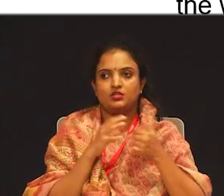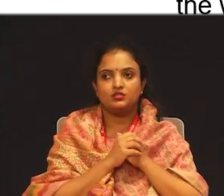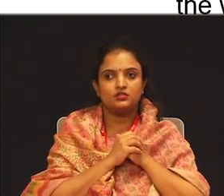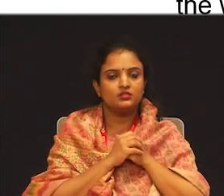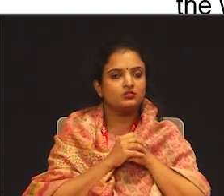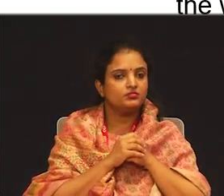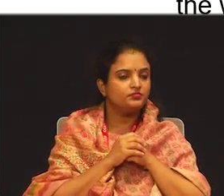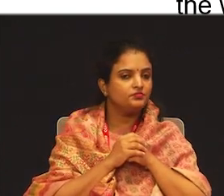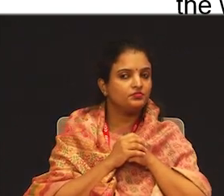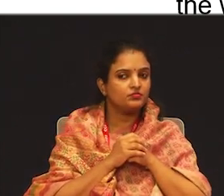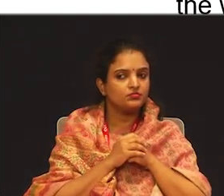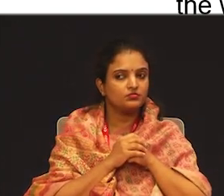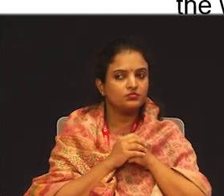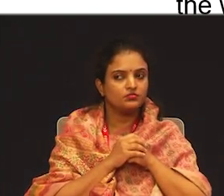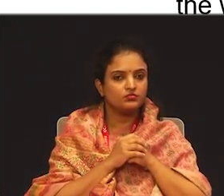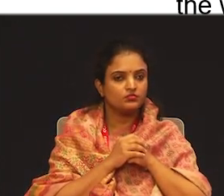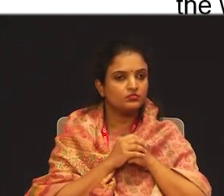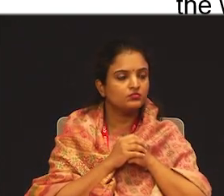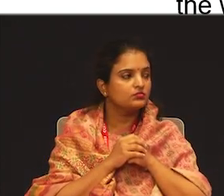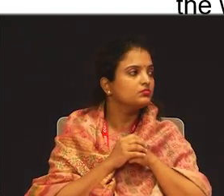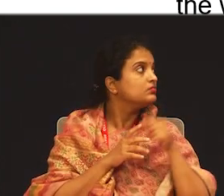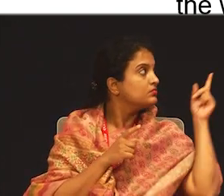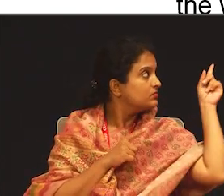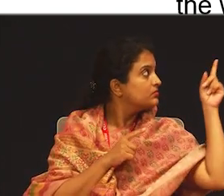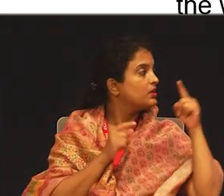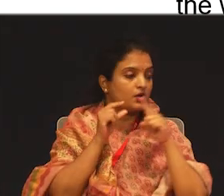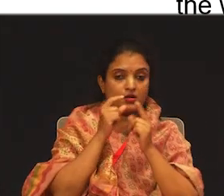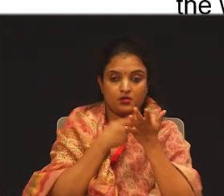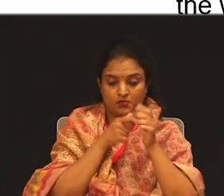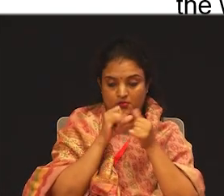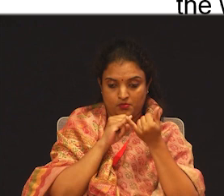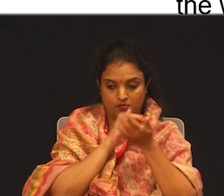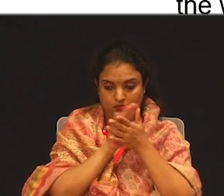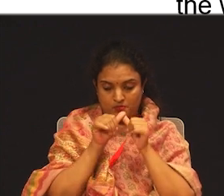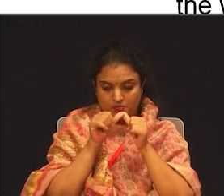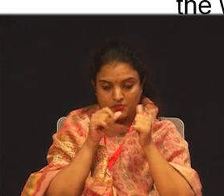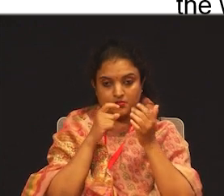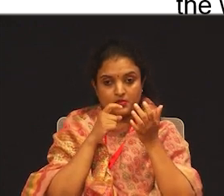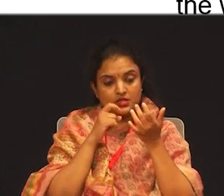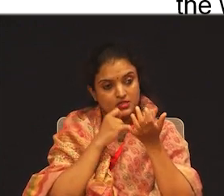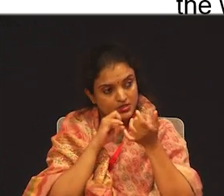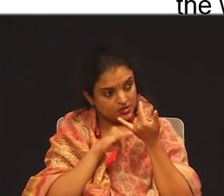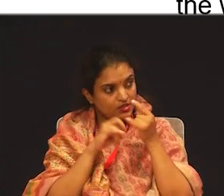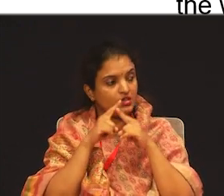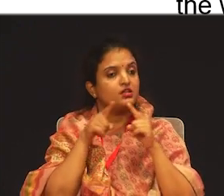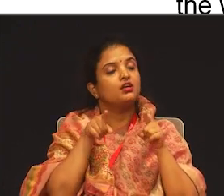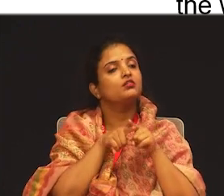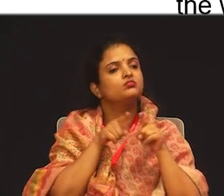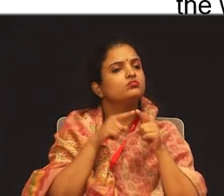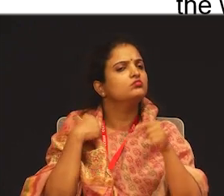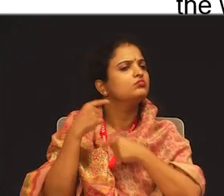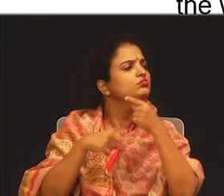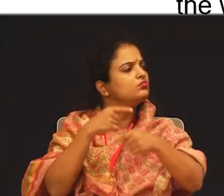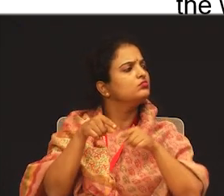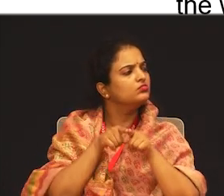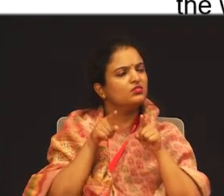are their learning needs. So, PRASHAST help us in doing that. Even if, as a regular teacher, I do